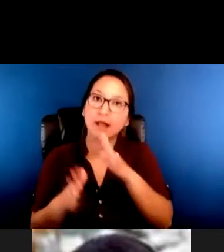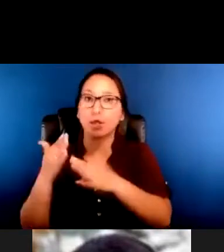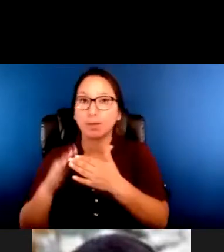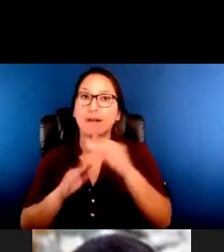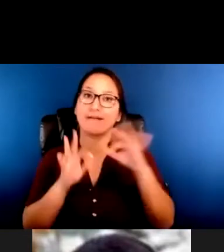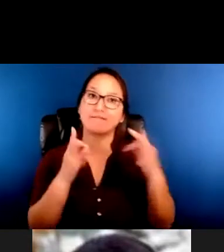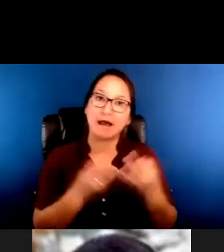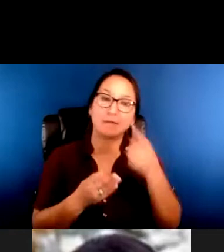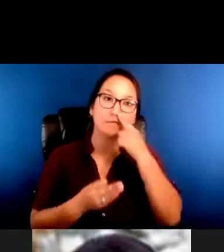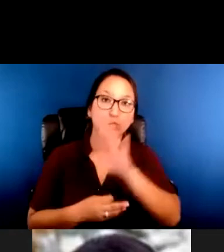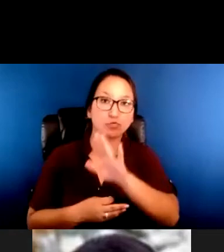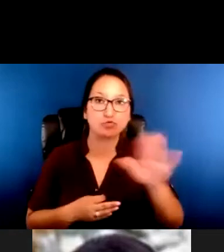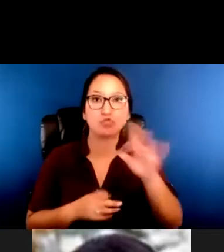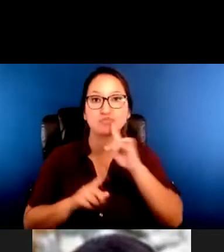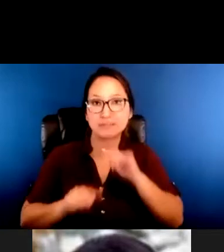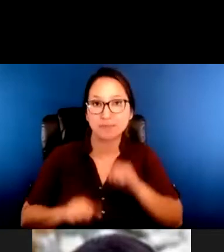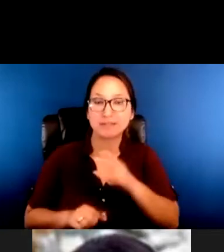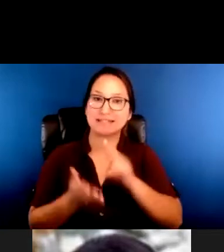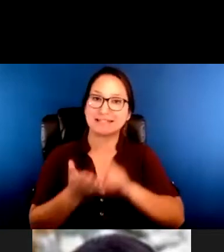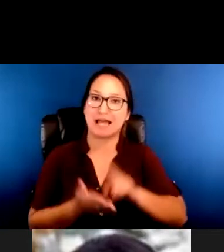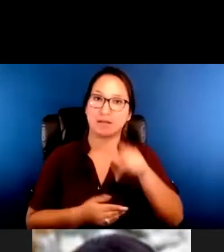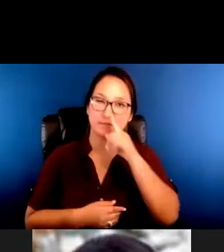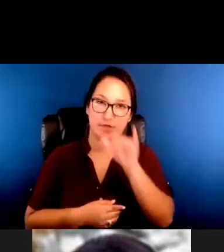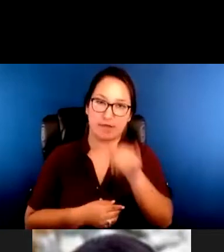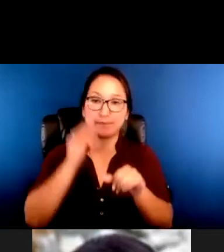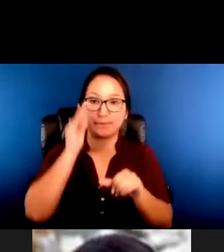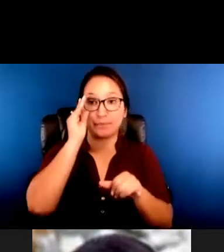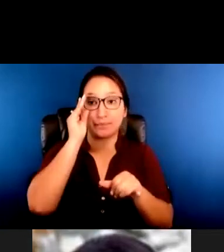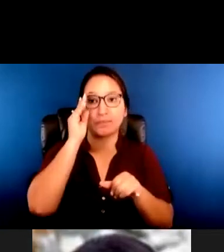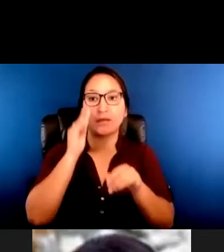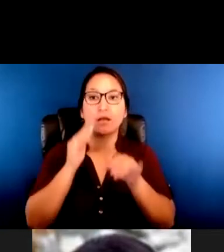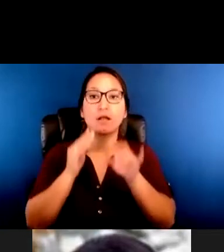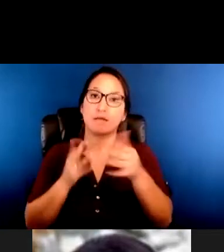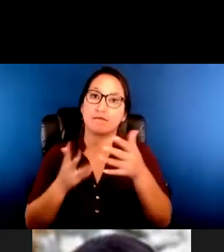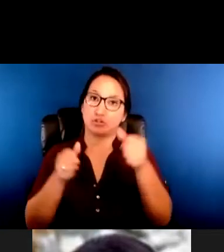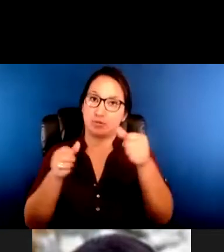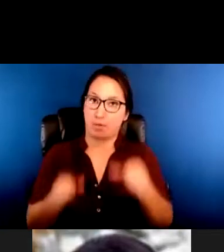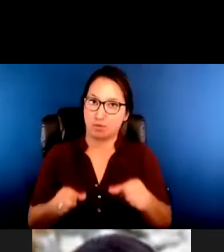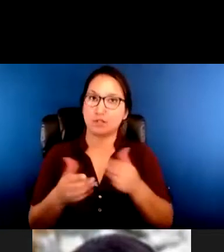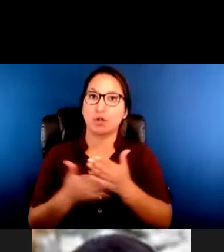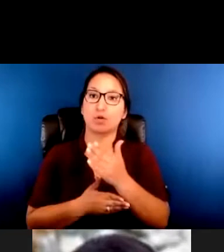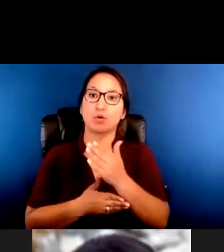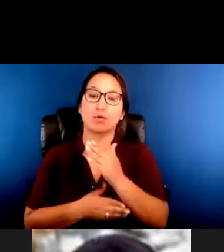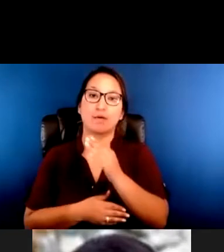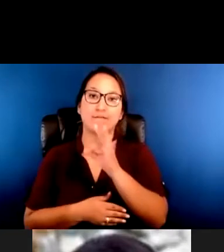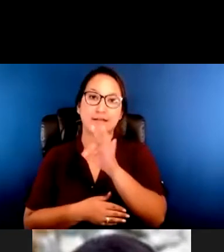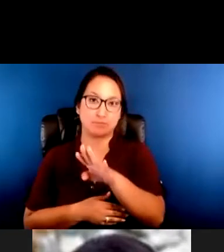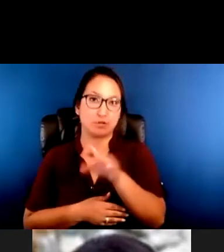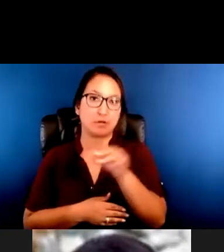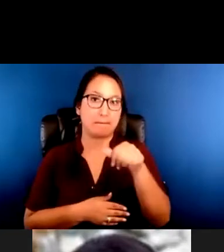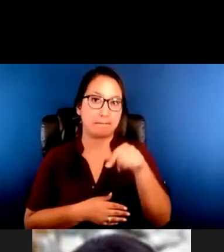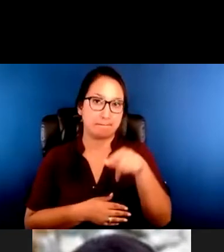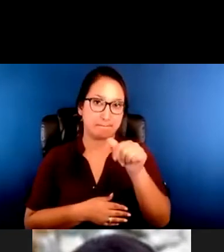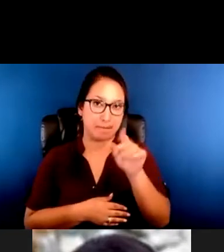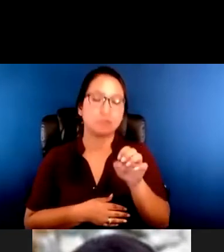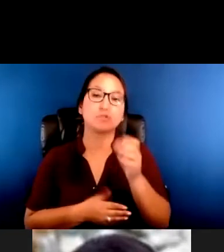the responses and the signups for that. That has been posted out also via our Facebook page, so you may be able to see